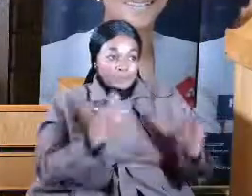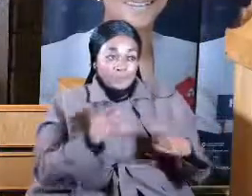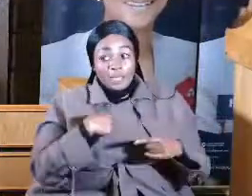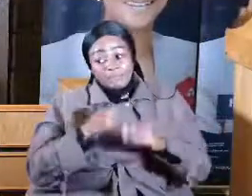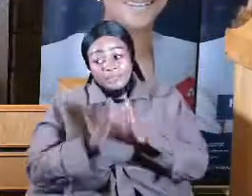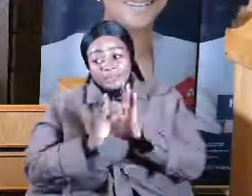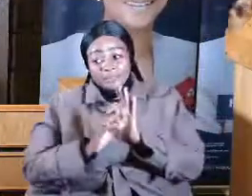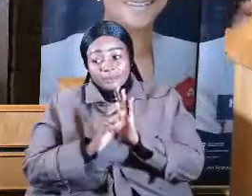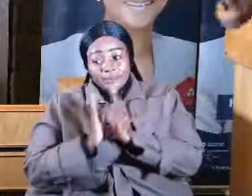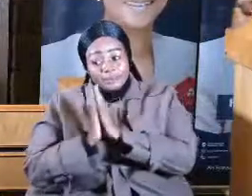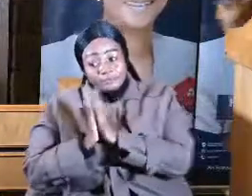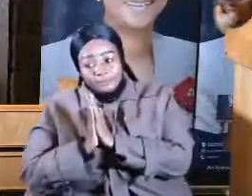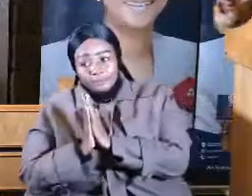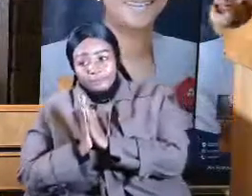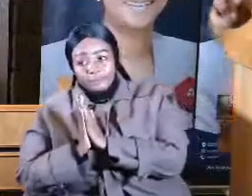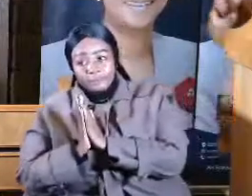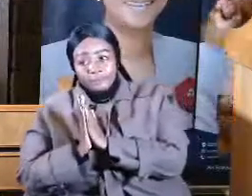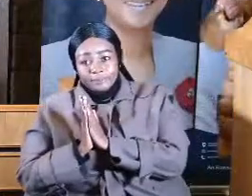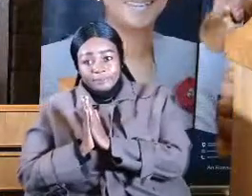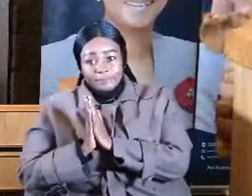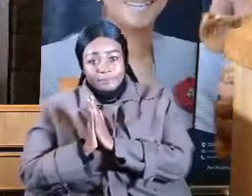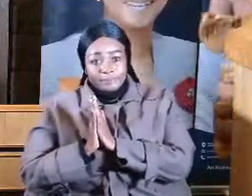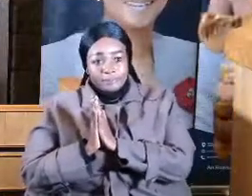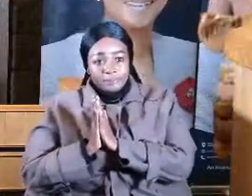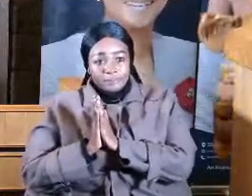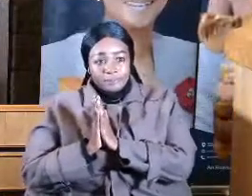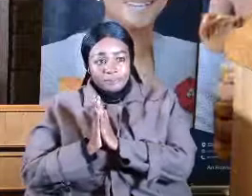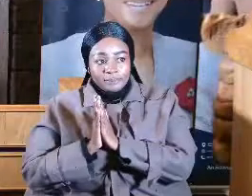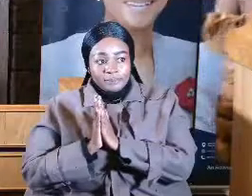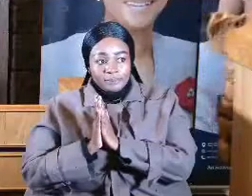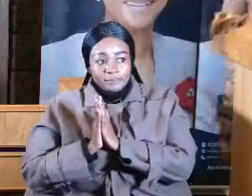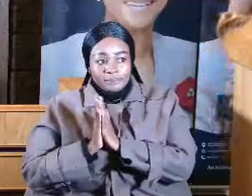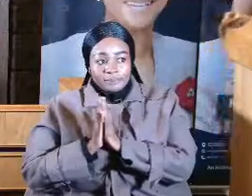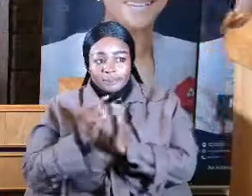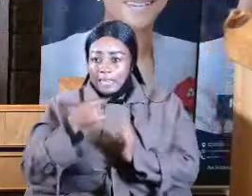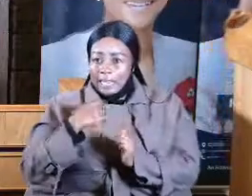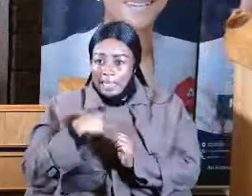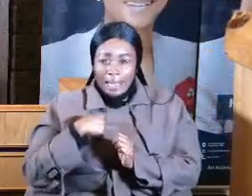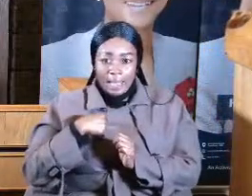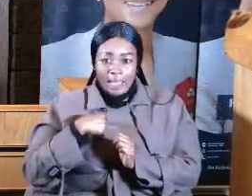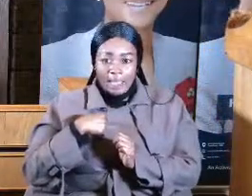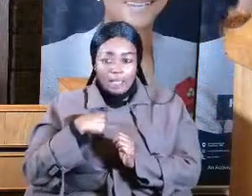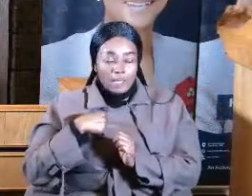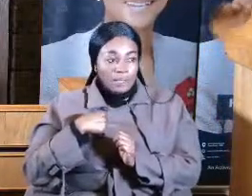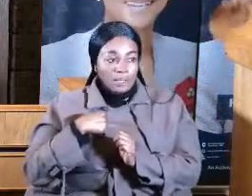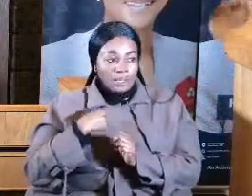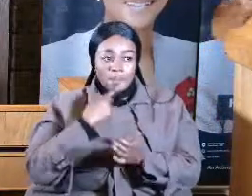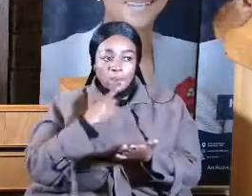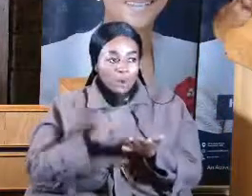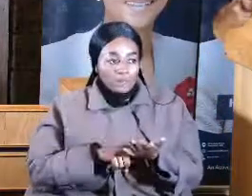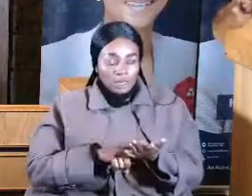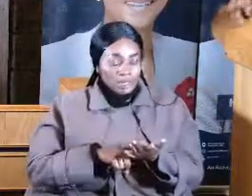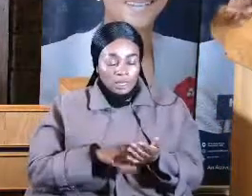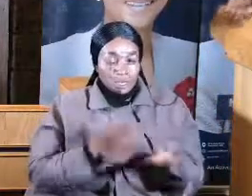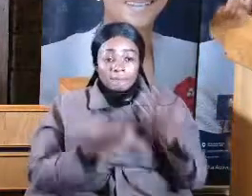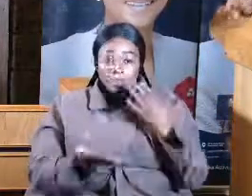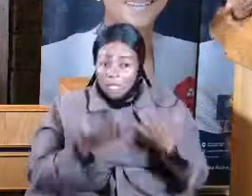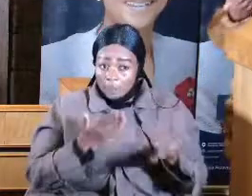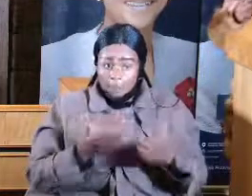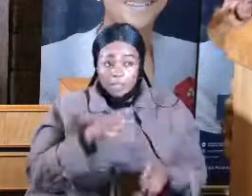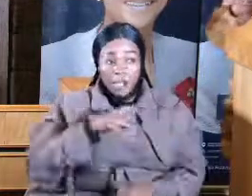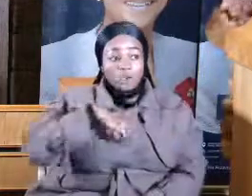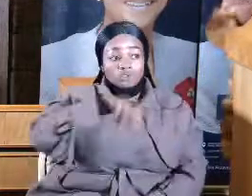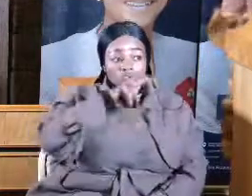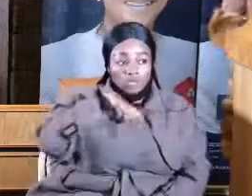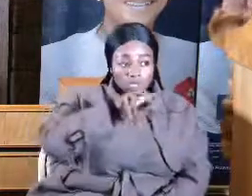you and with you. I'm not making any promises, but perhaps an outreach would find that